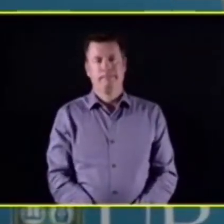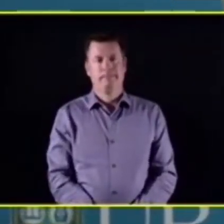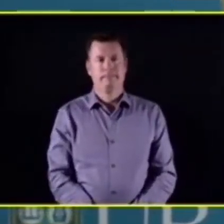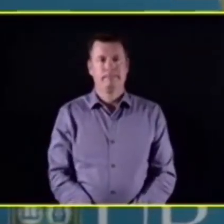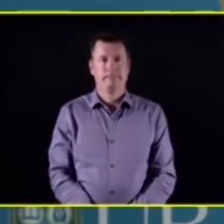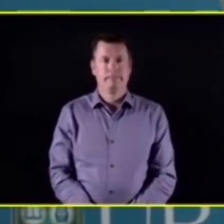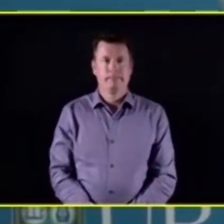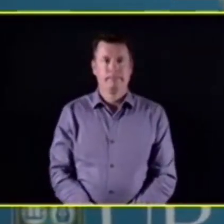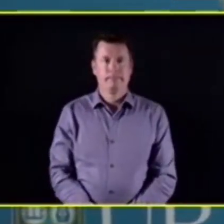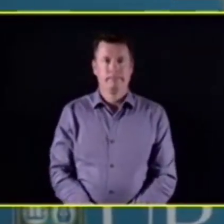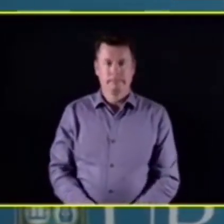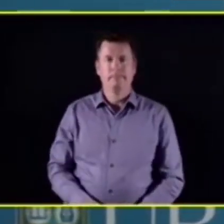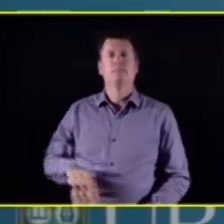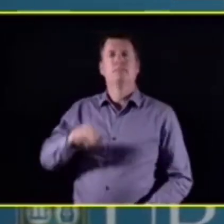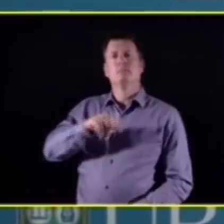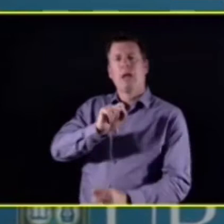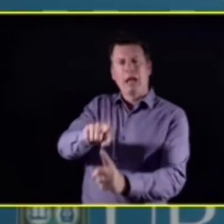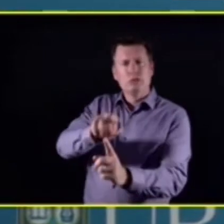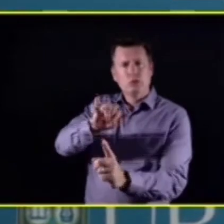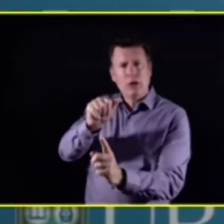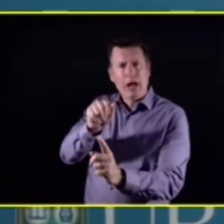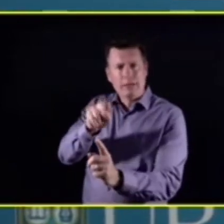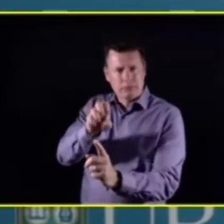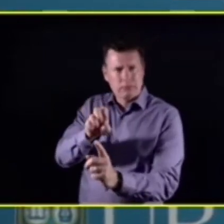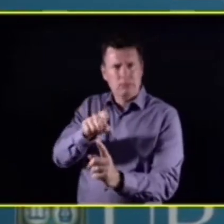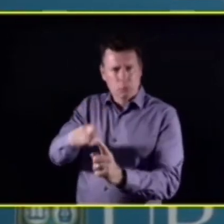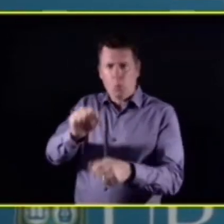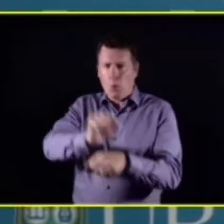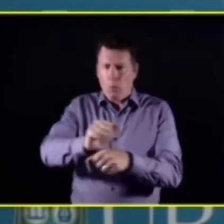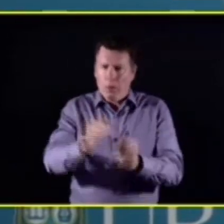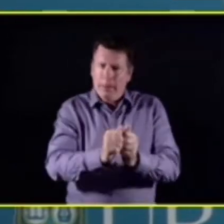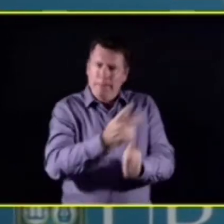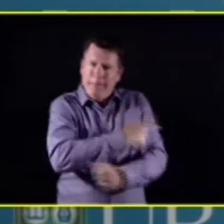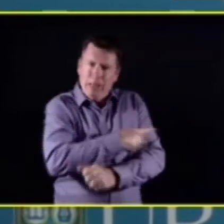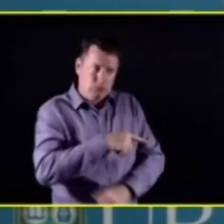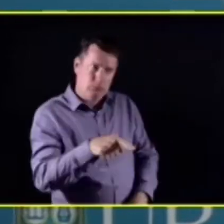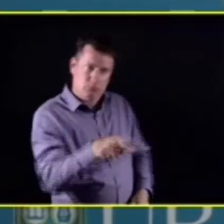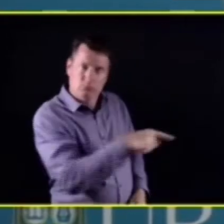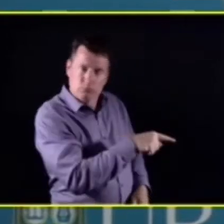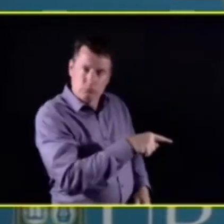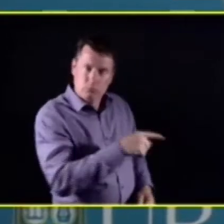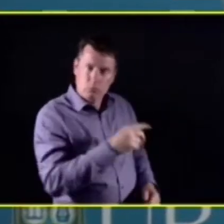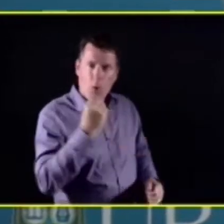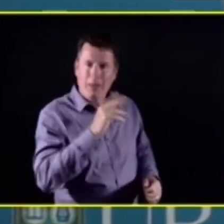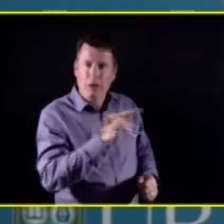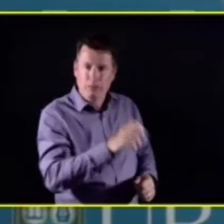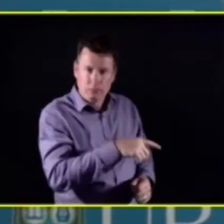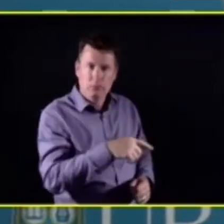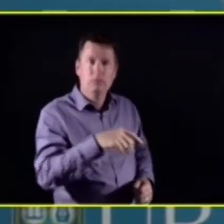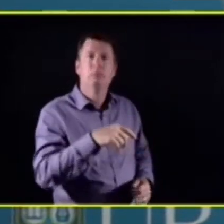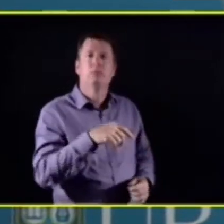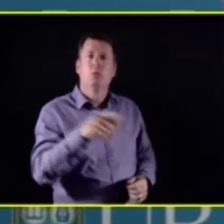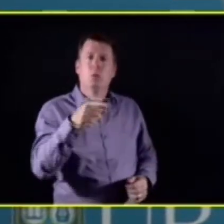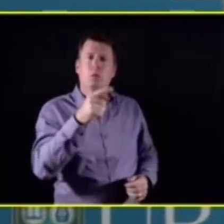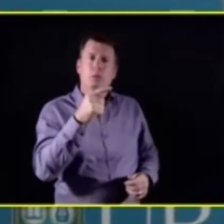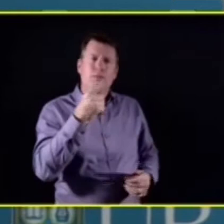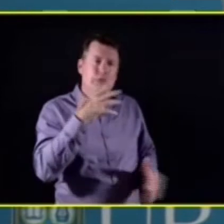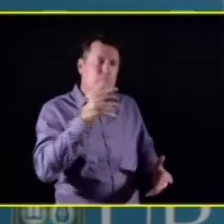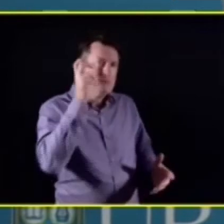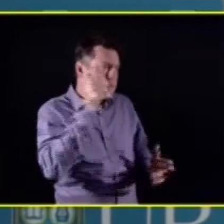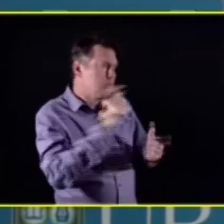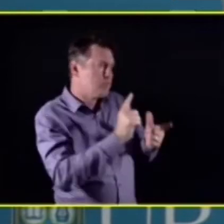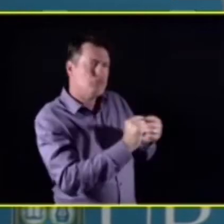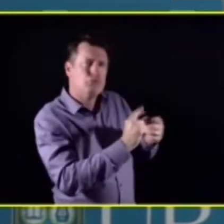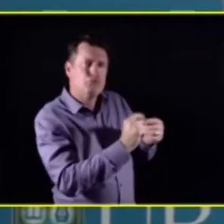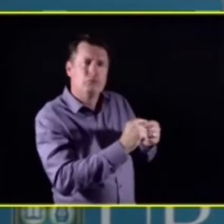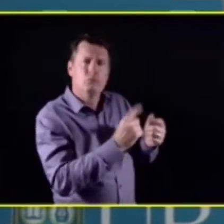from the hospital. Is your sense that Mr. Barish's story is fairly common, or is he on the rapid recovery end? And what does recovery